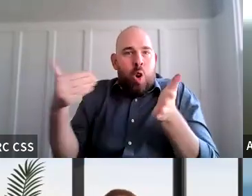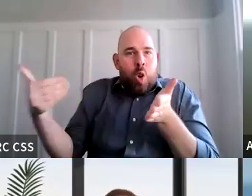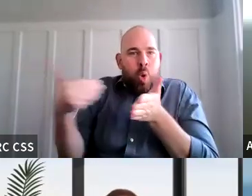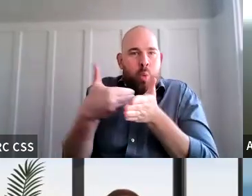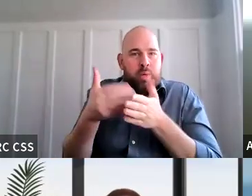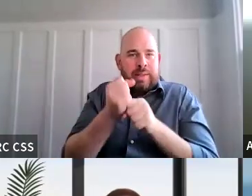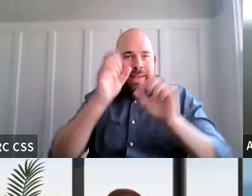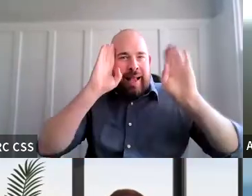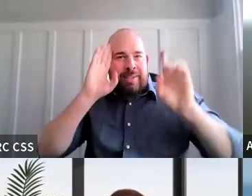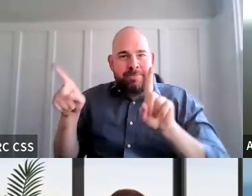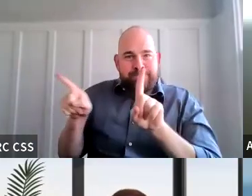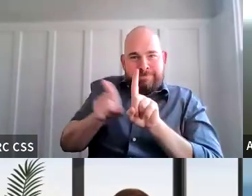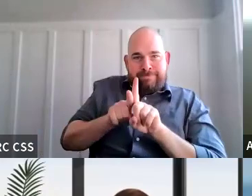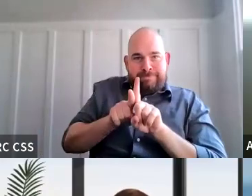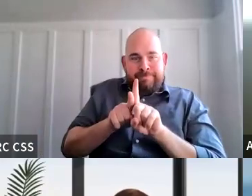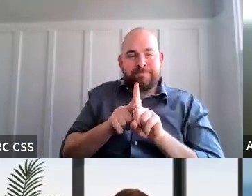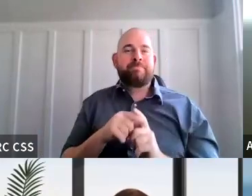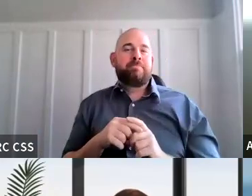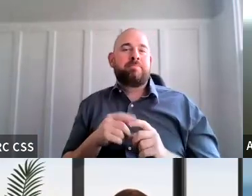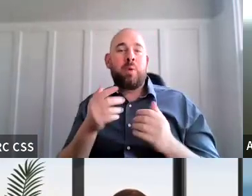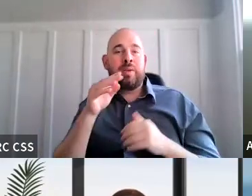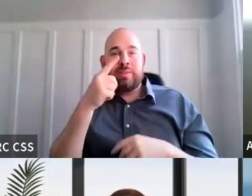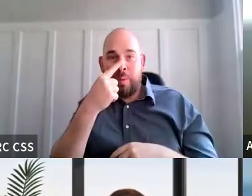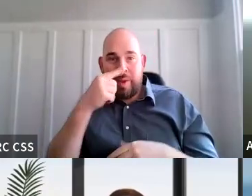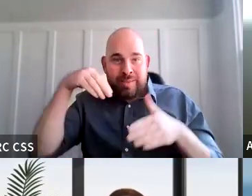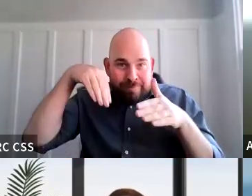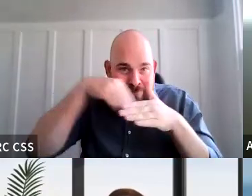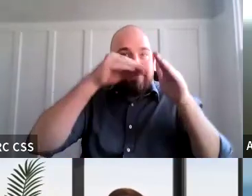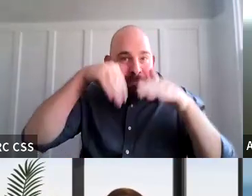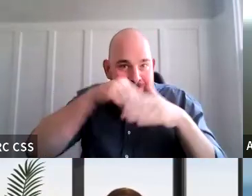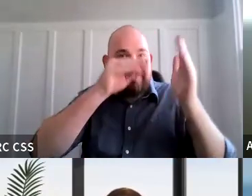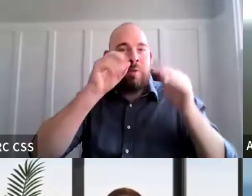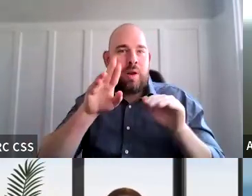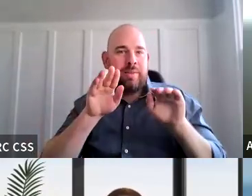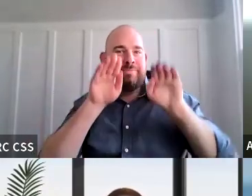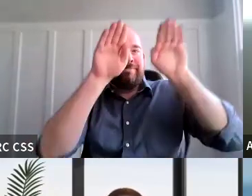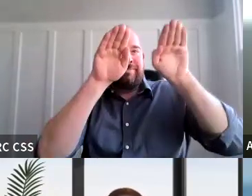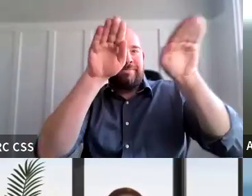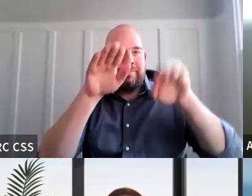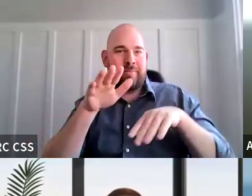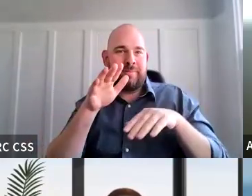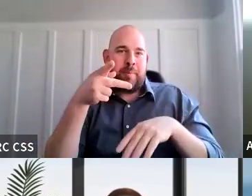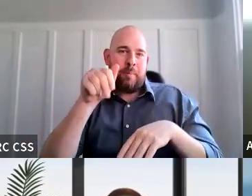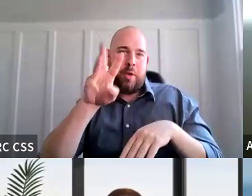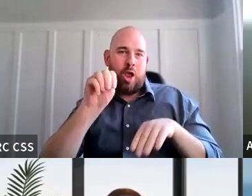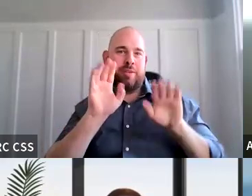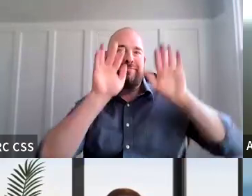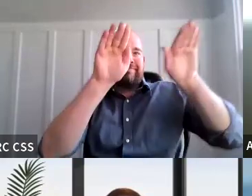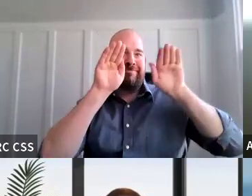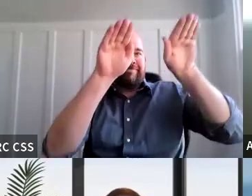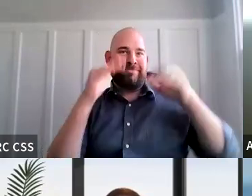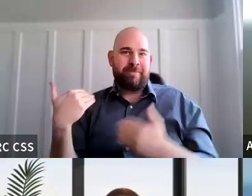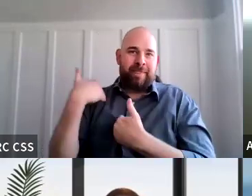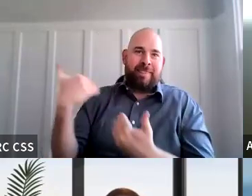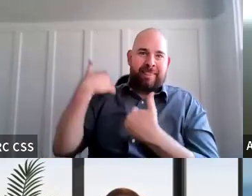owner is deaf, they will learn and develop that new habit of making eye contact, of nudging